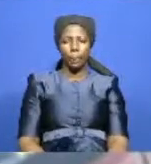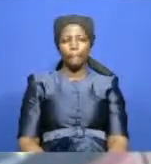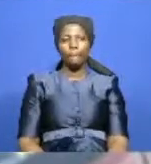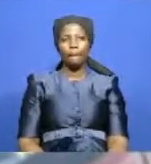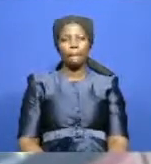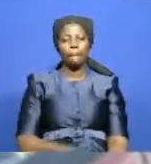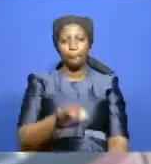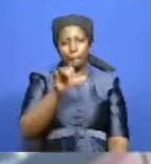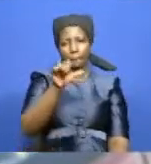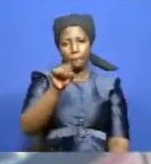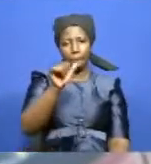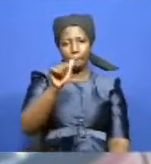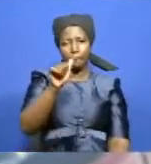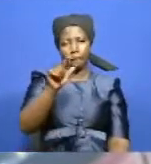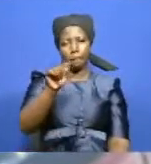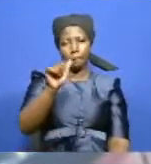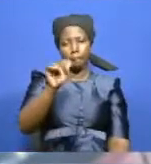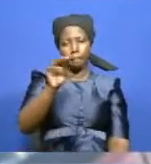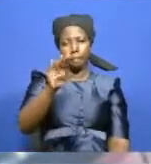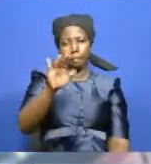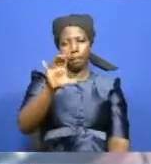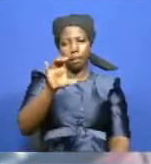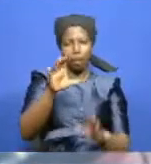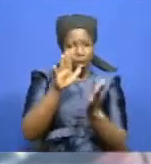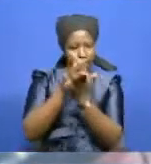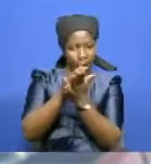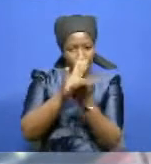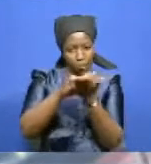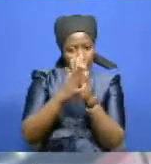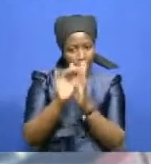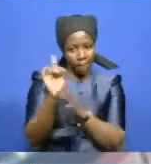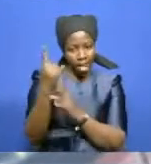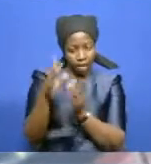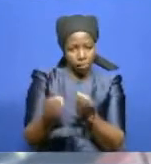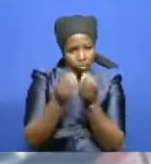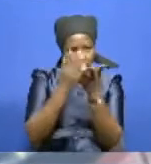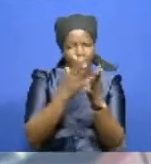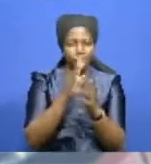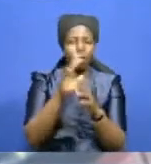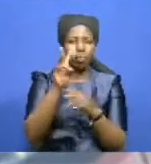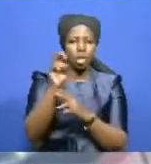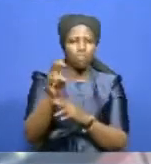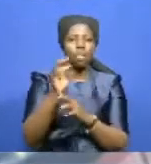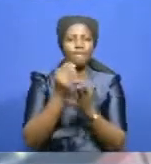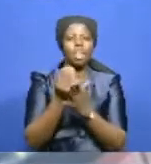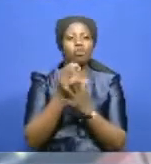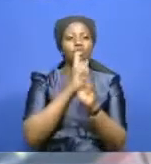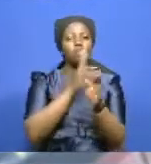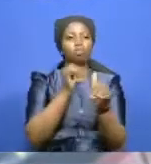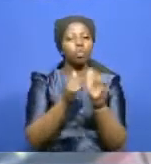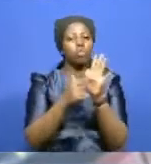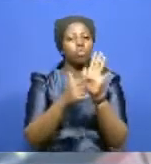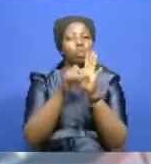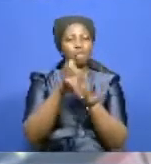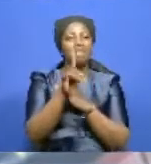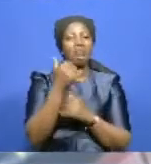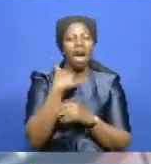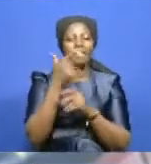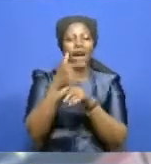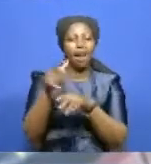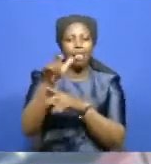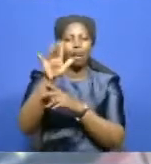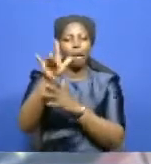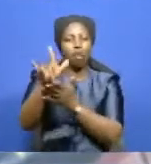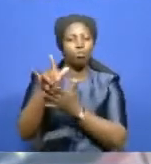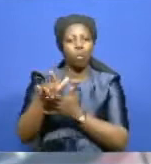Stanbic Holdings became the first lender to release its 2020 full-year financial results that highlighted Stanbic Holdings increased its loan